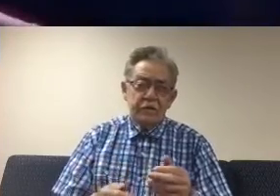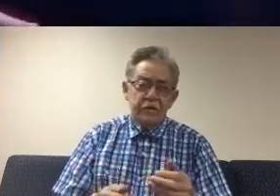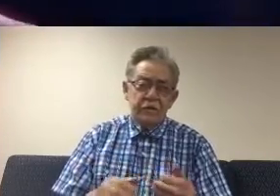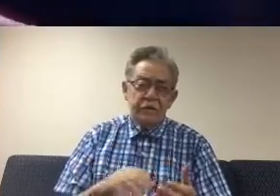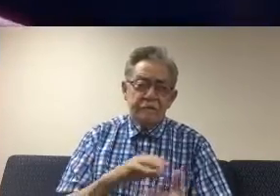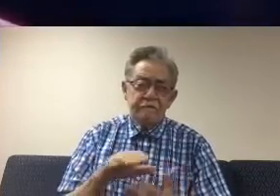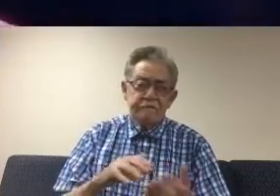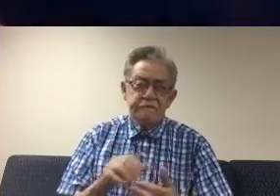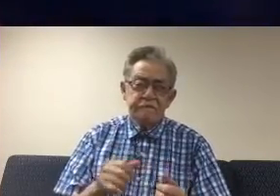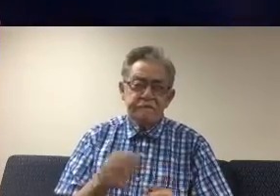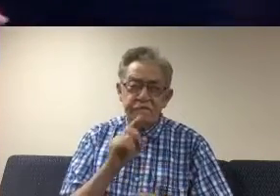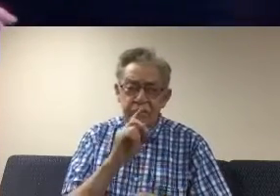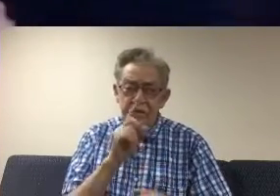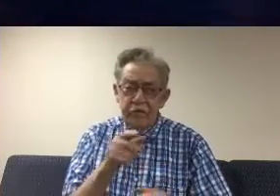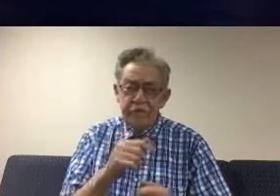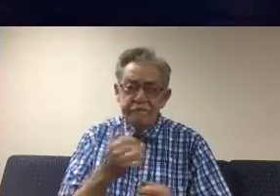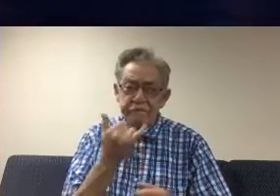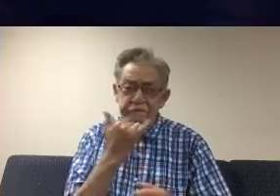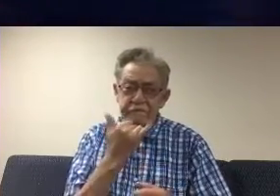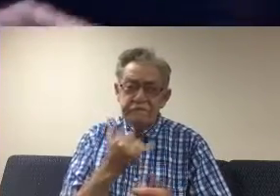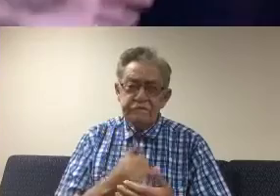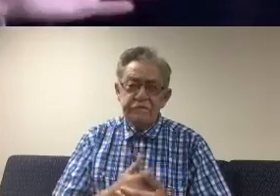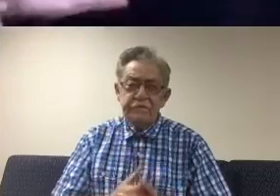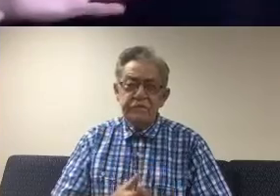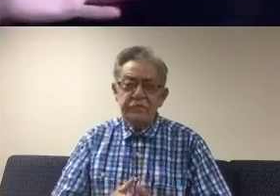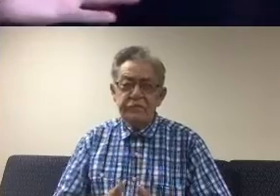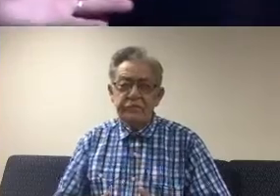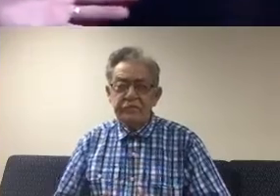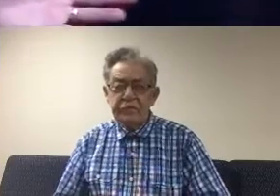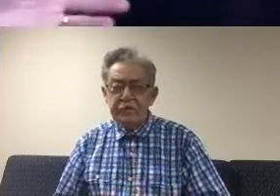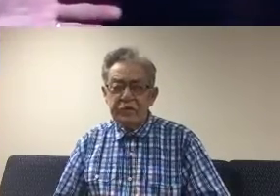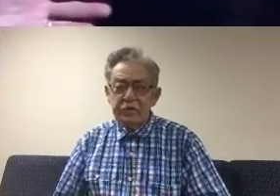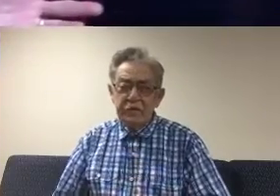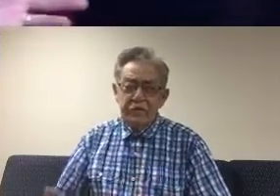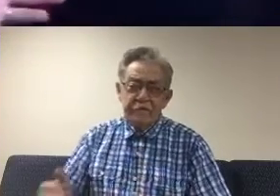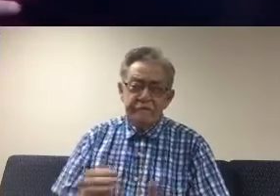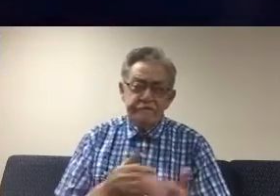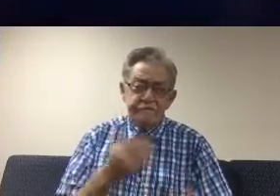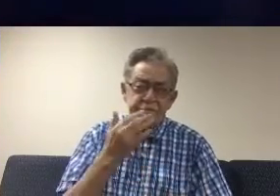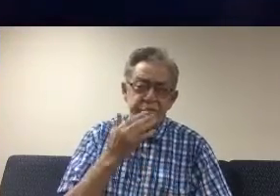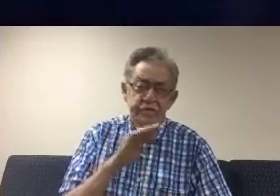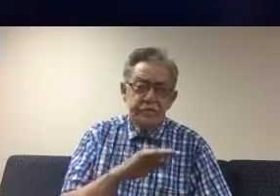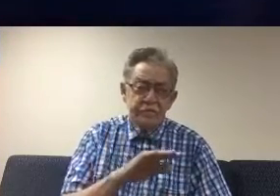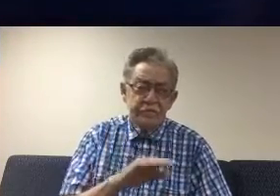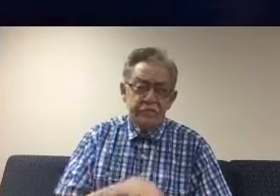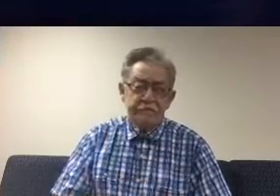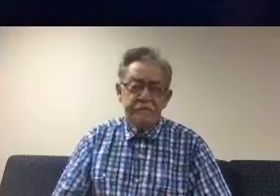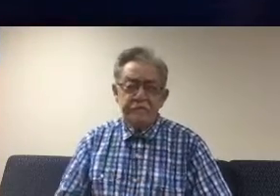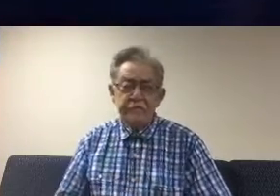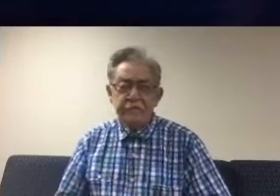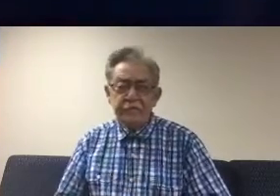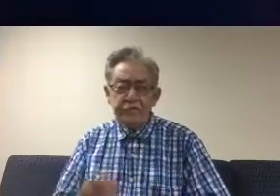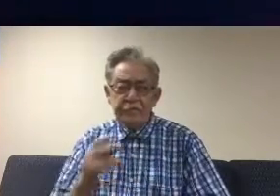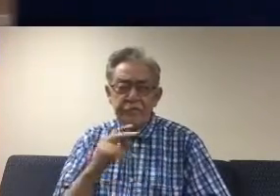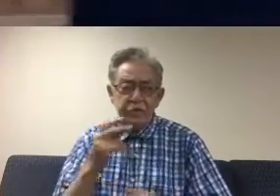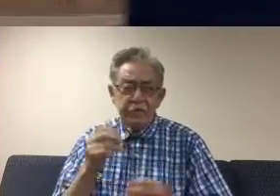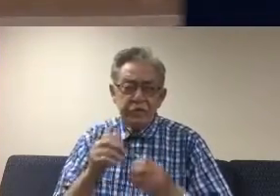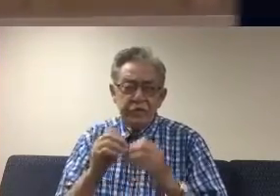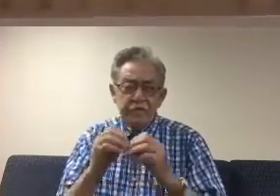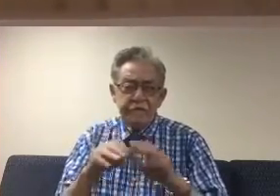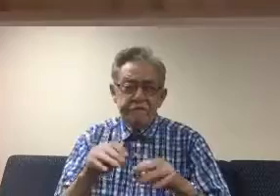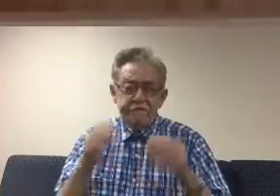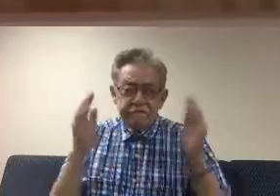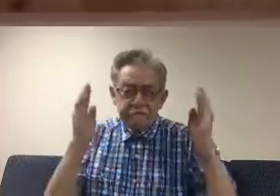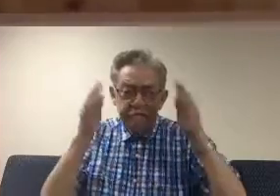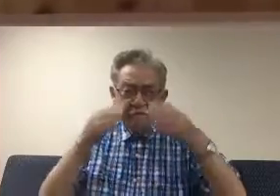error, and that I wind up getting swept away by some fad and lose the sight of the reality that